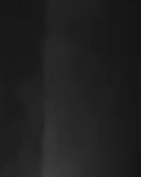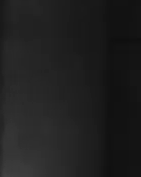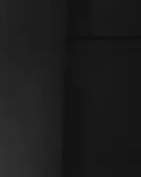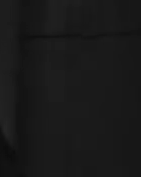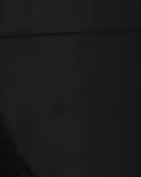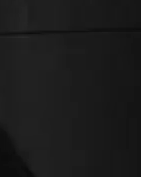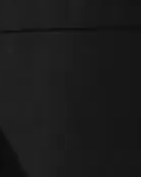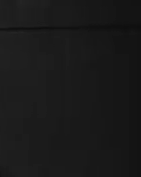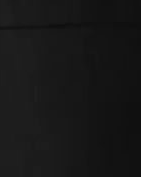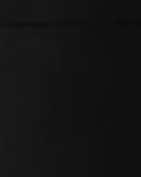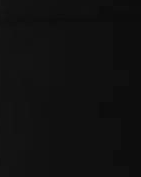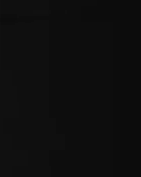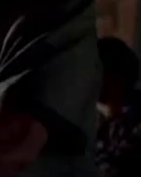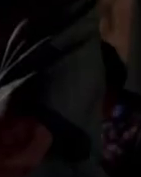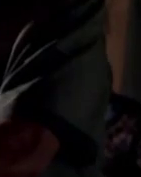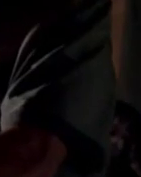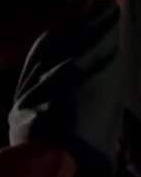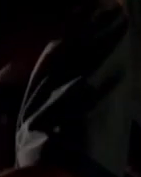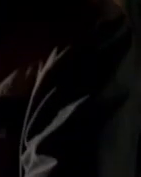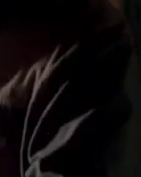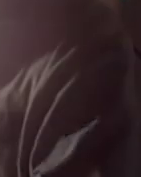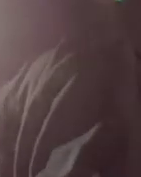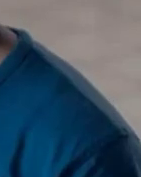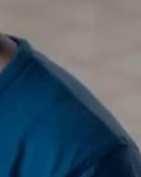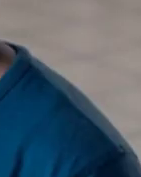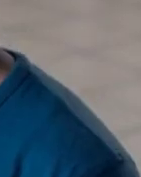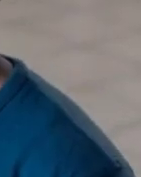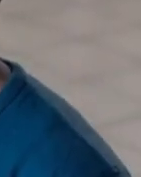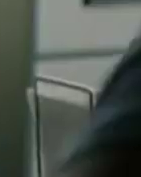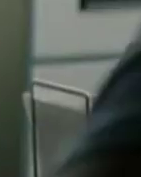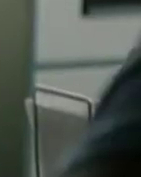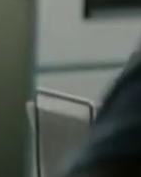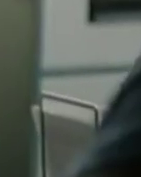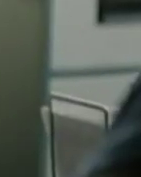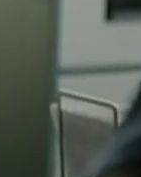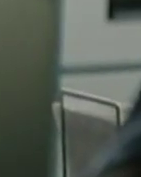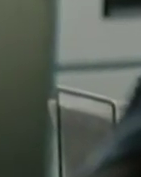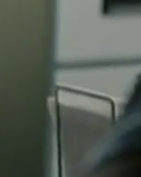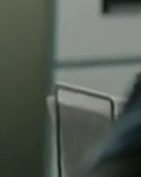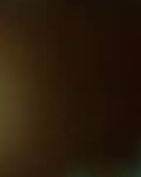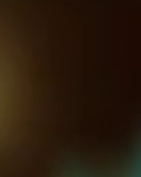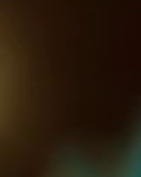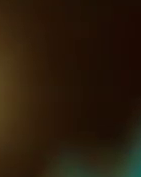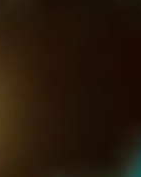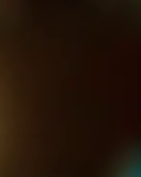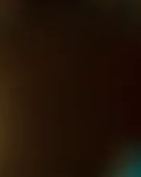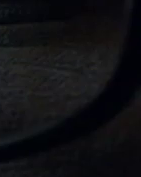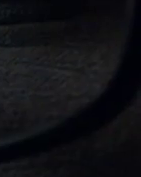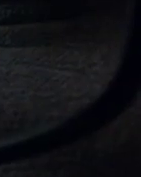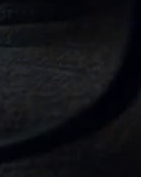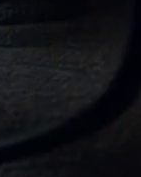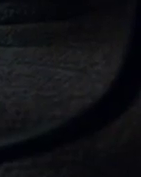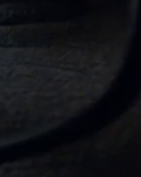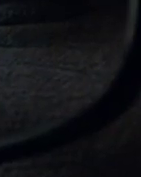We're explorers. We always have been. Endlessly curious, always looking